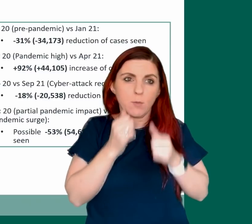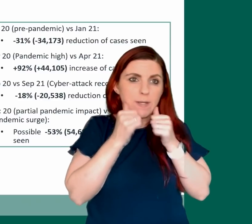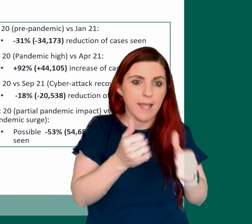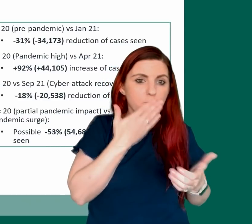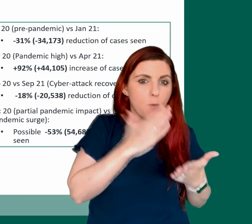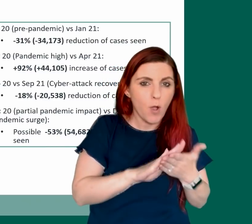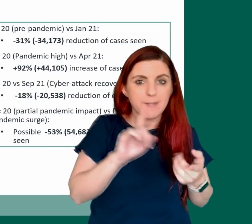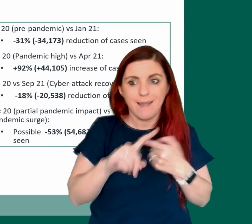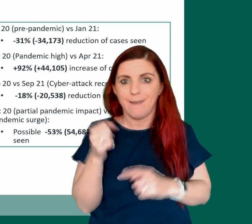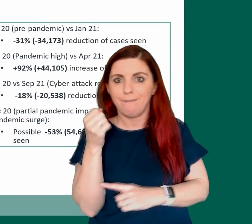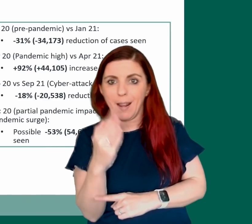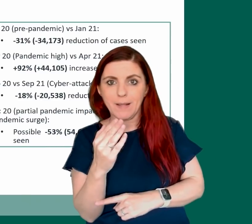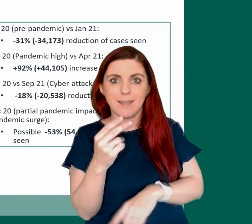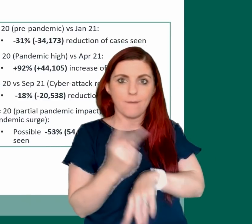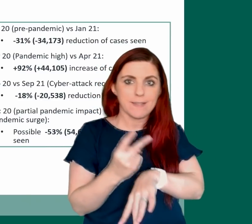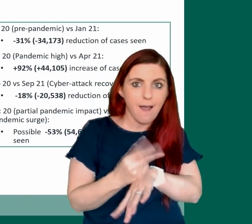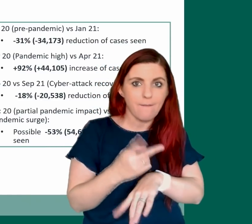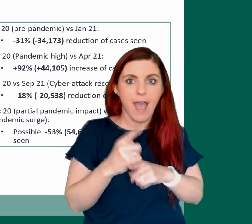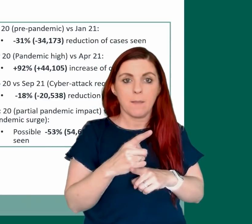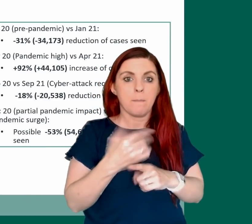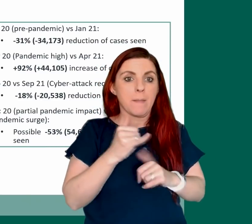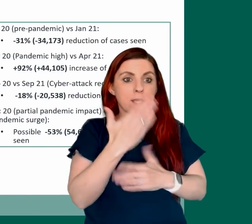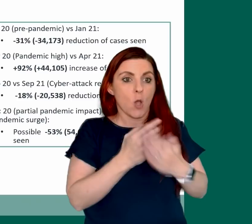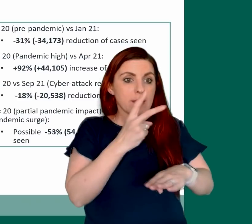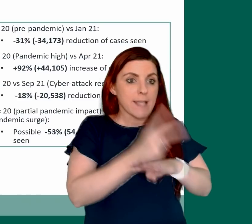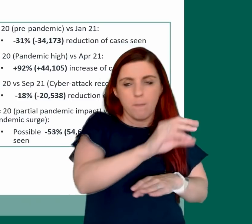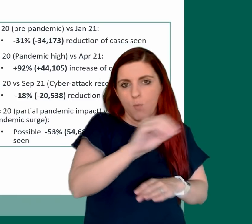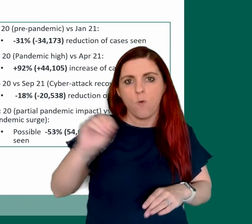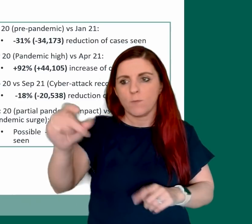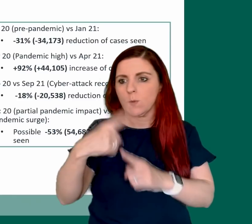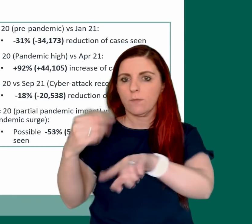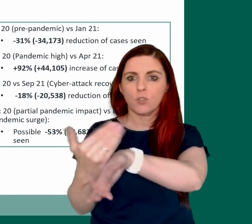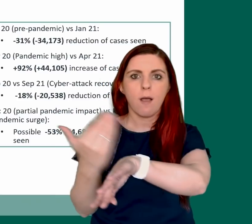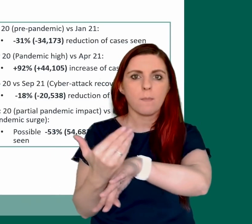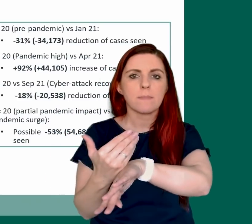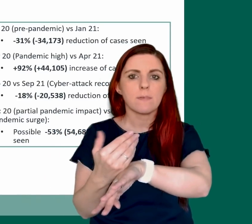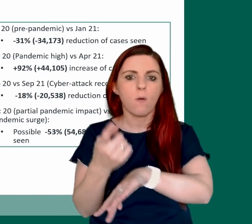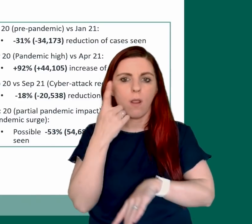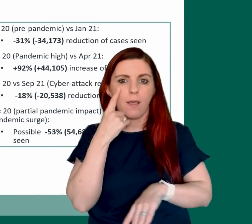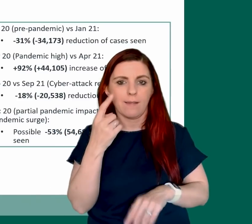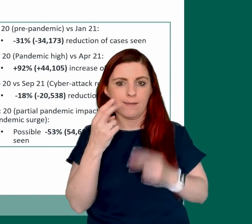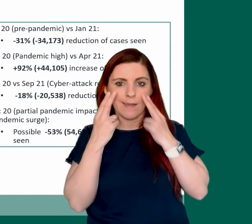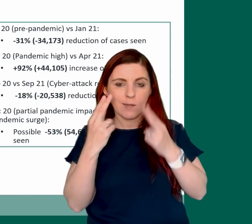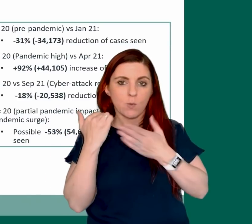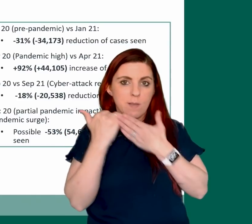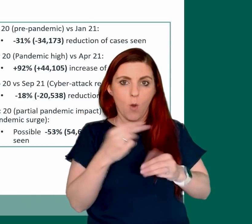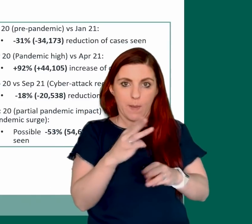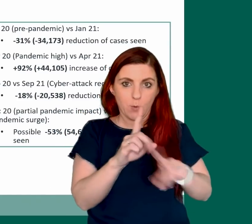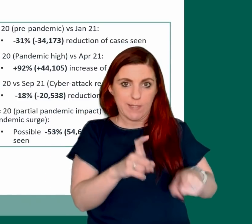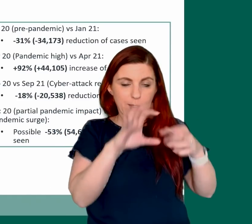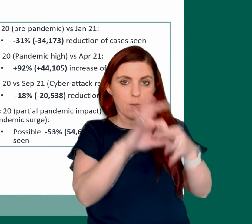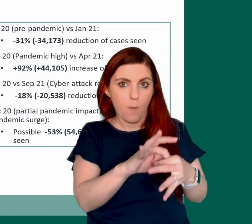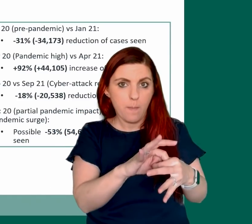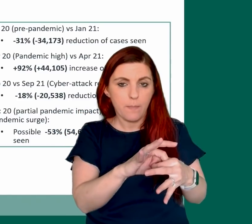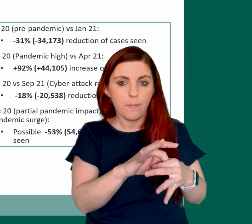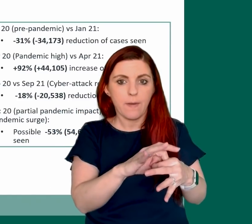as the availability of staff and the deployment of staff to priority areas. So if we look at the need to absolutely support people to stay at home